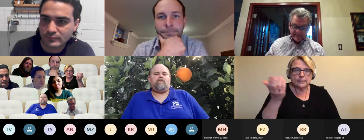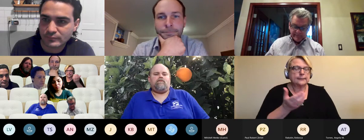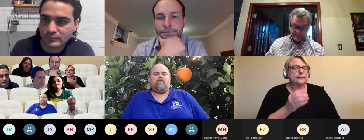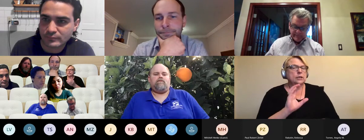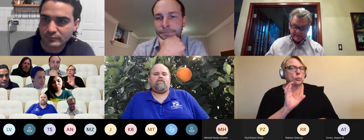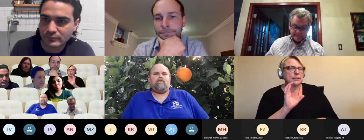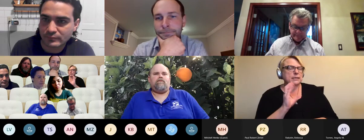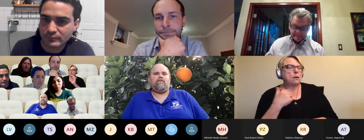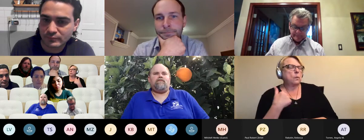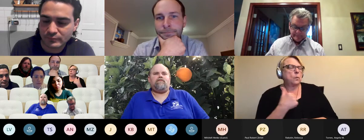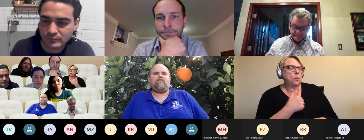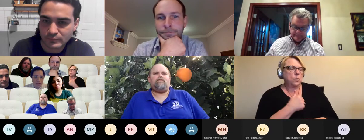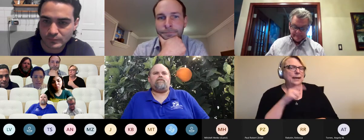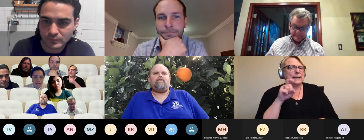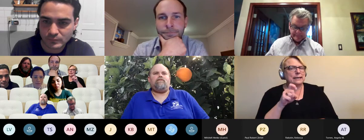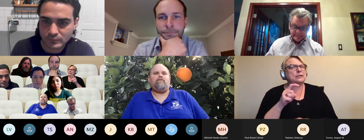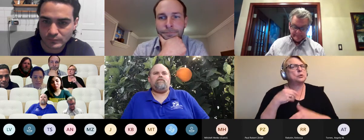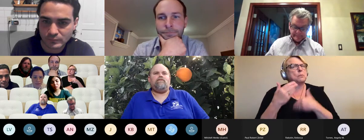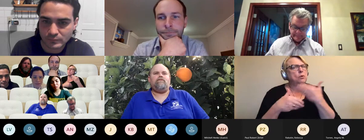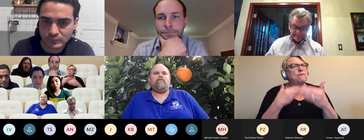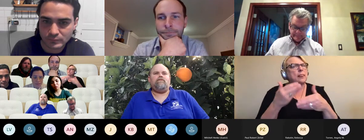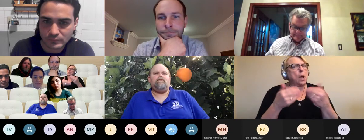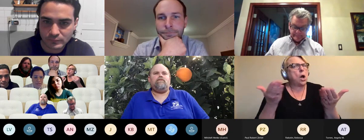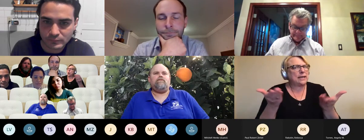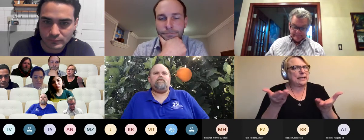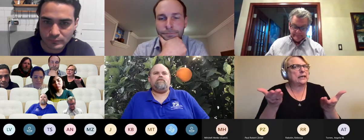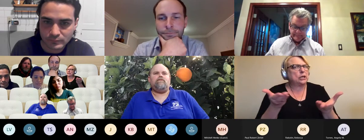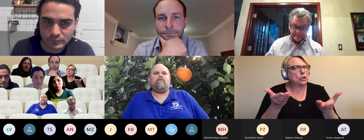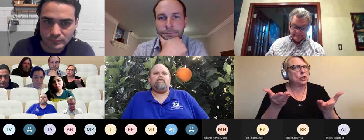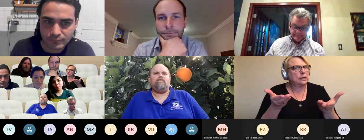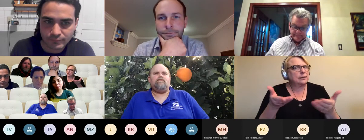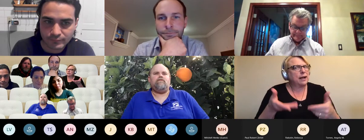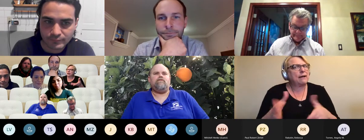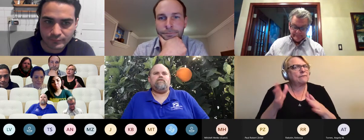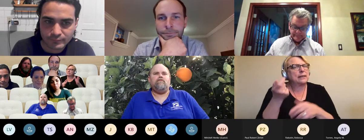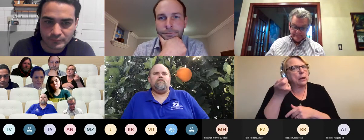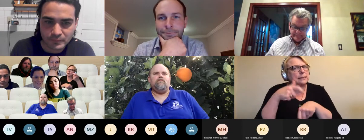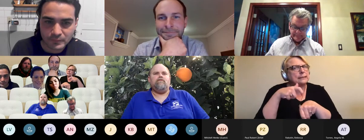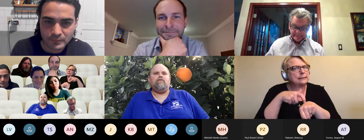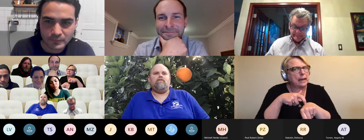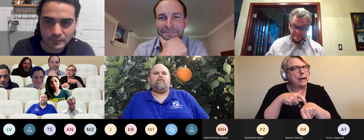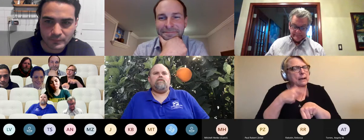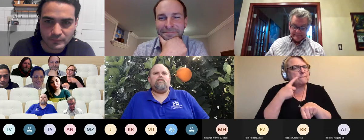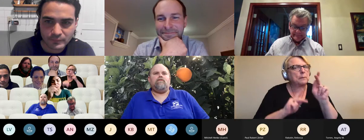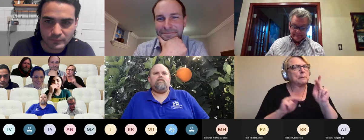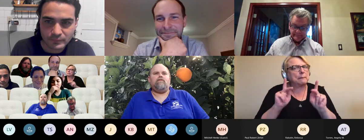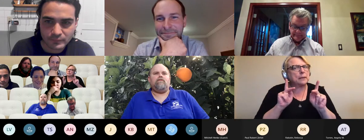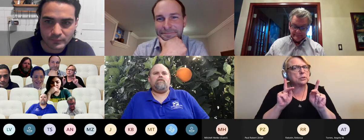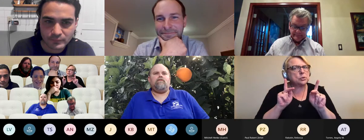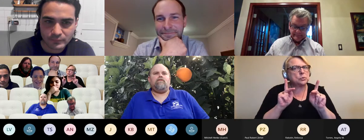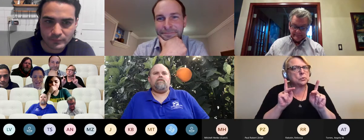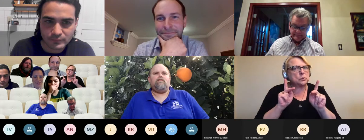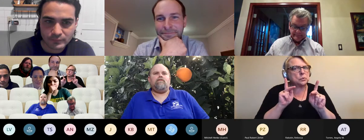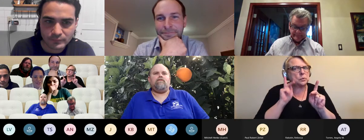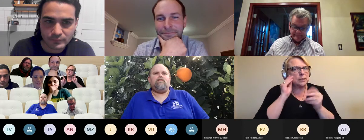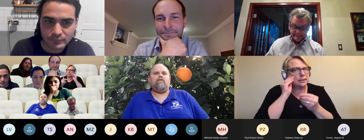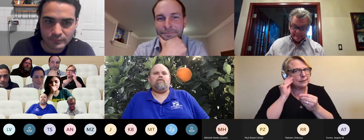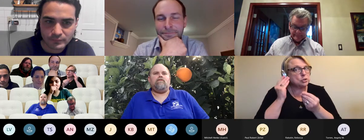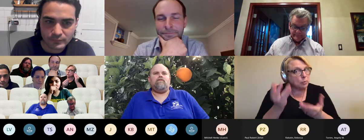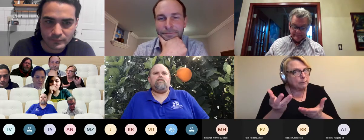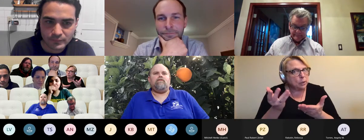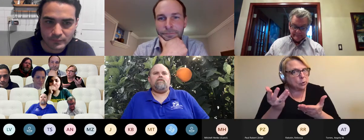to move along, and I have provided a little bit of time to give people an opportunity to contribute to it, I do